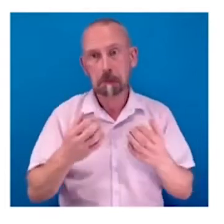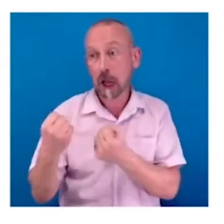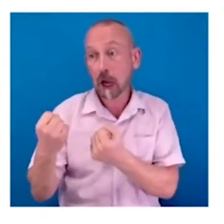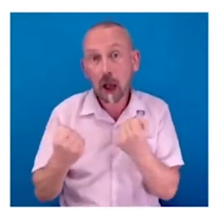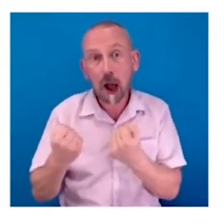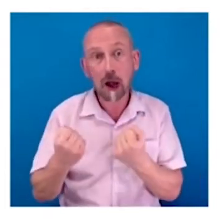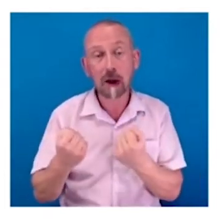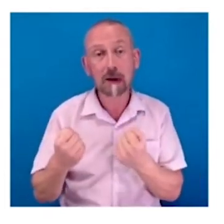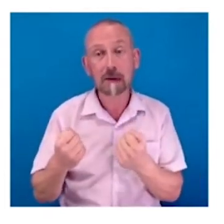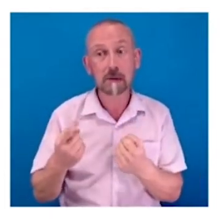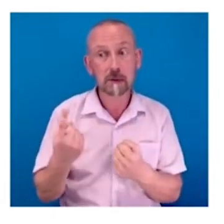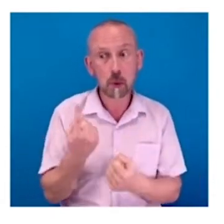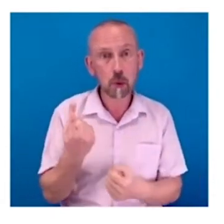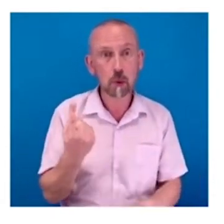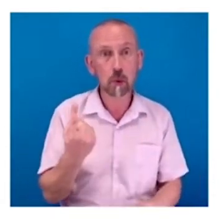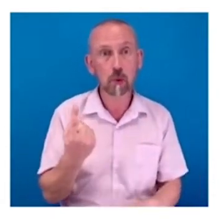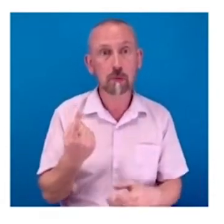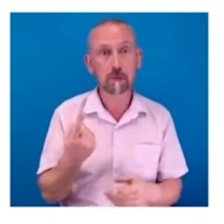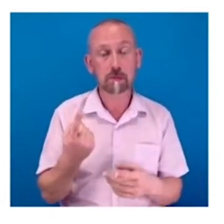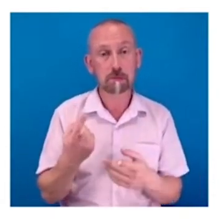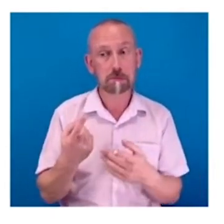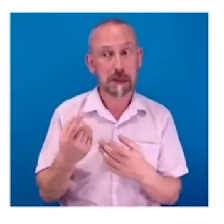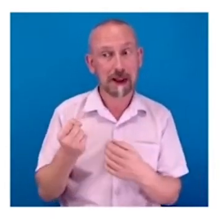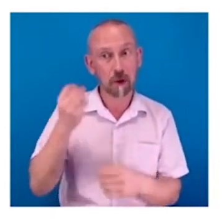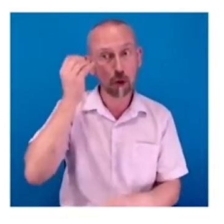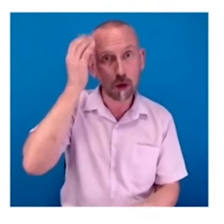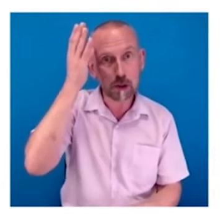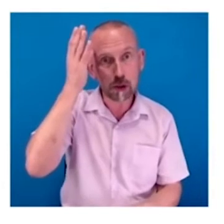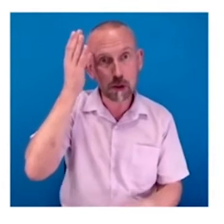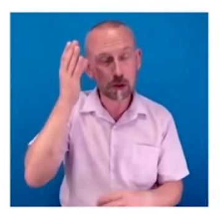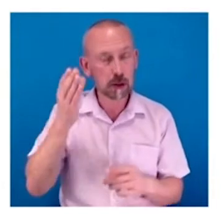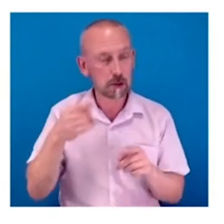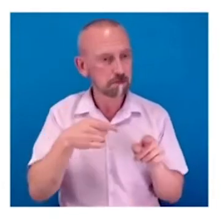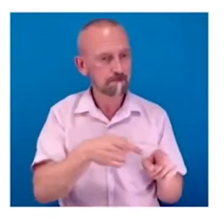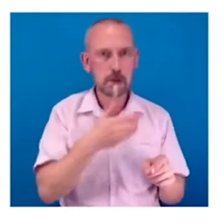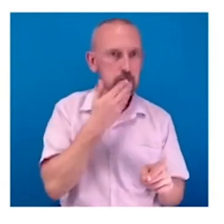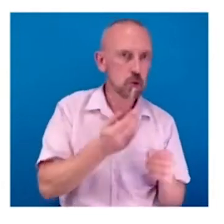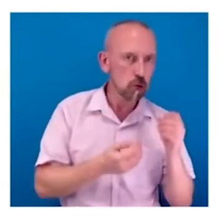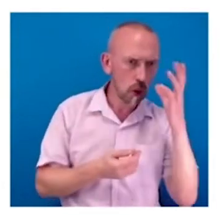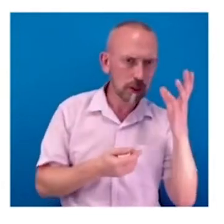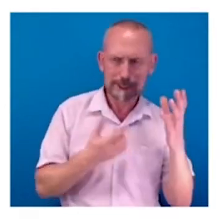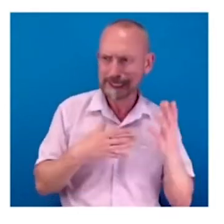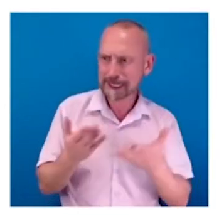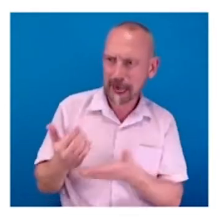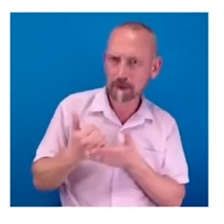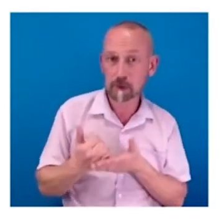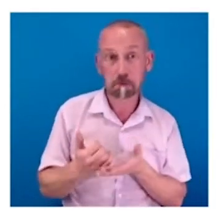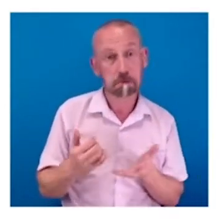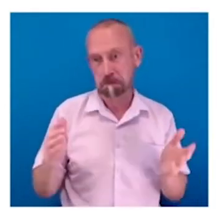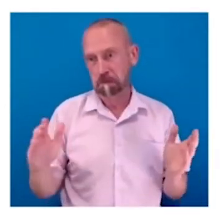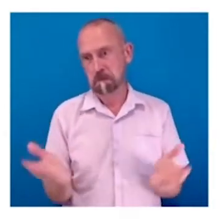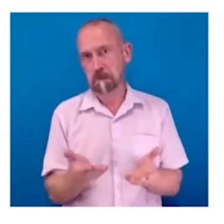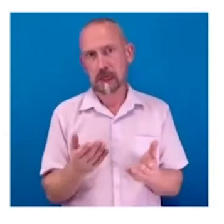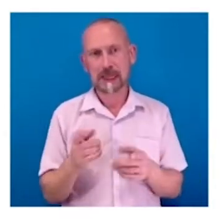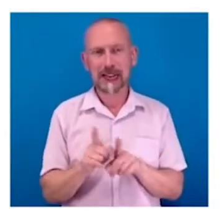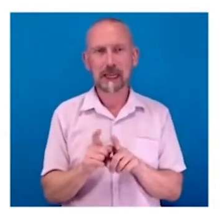one part of the community has some knowledge and the other one needs that knowledge. So it's connecting them on like a micro volunteering basis